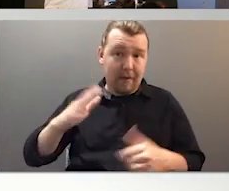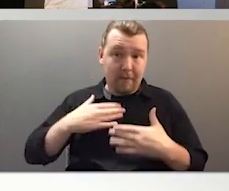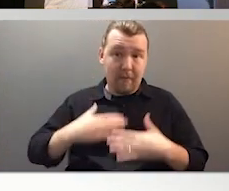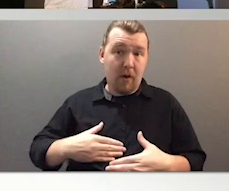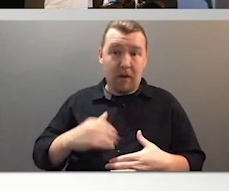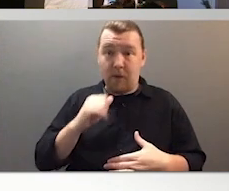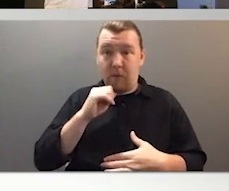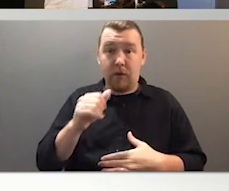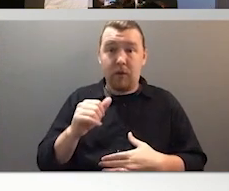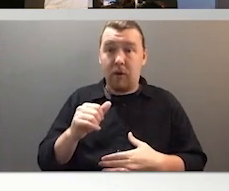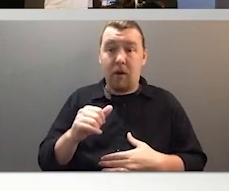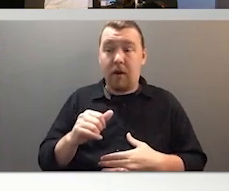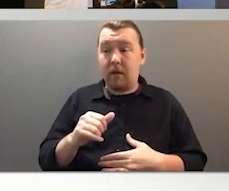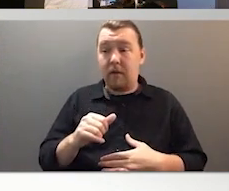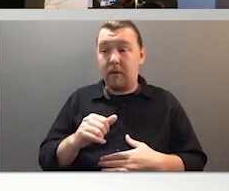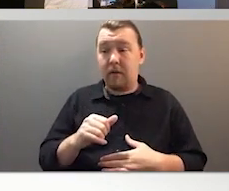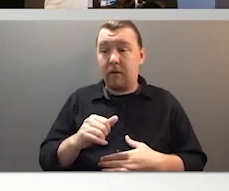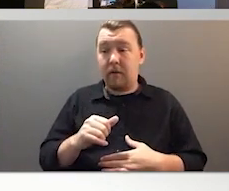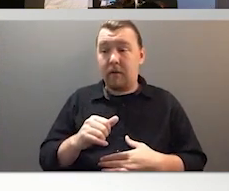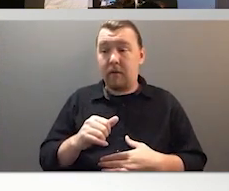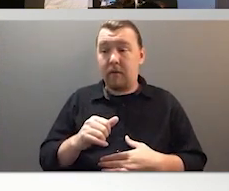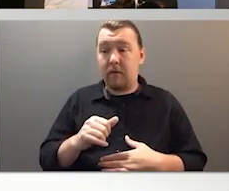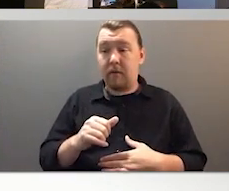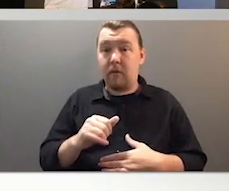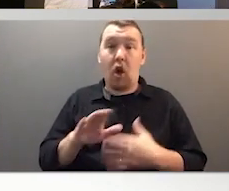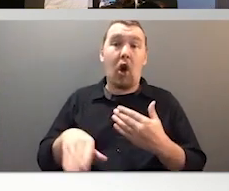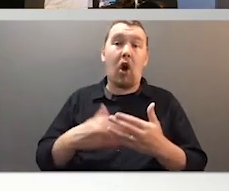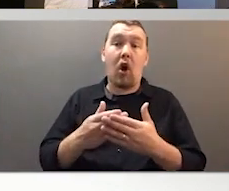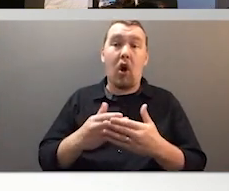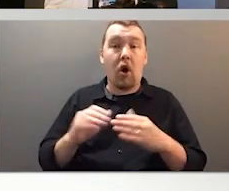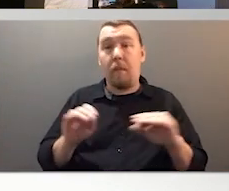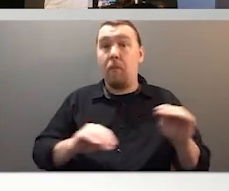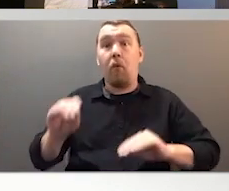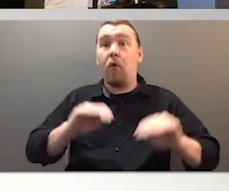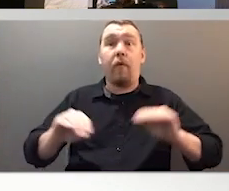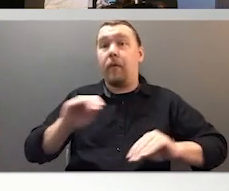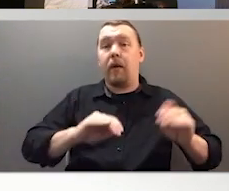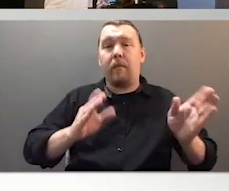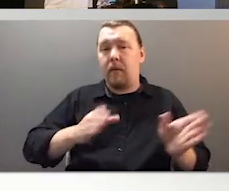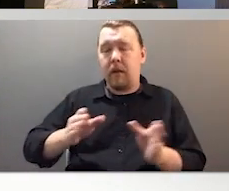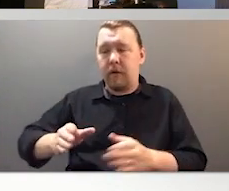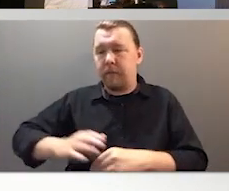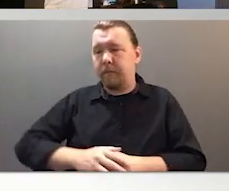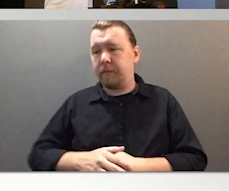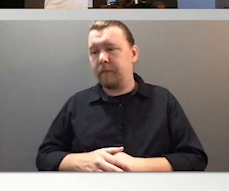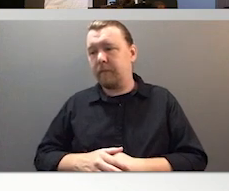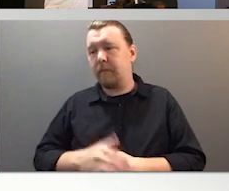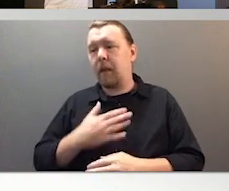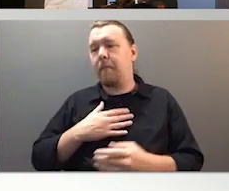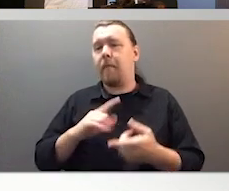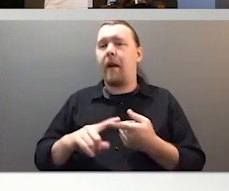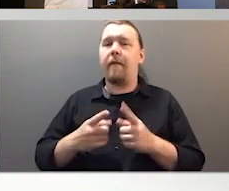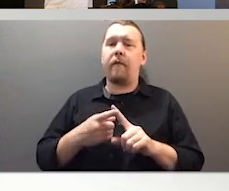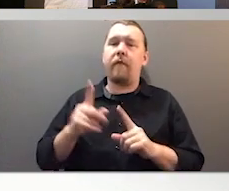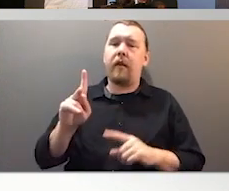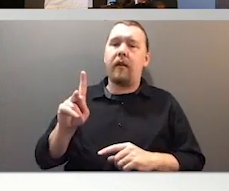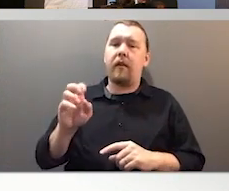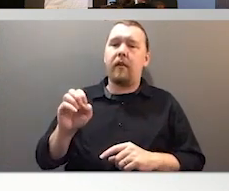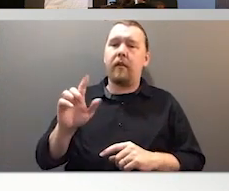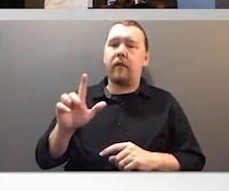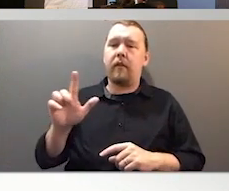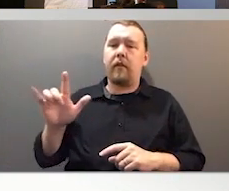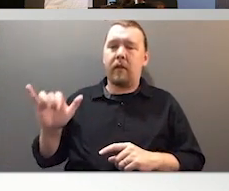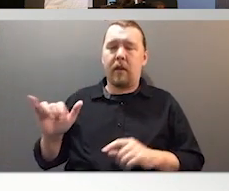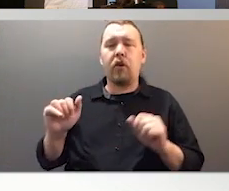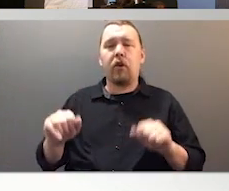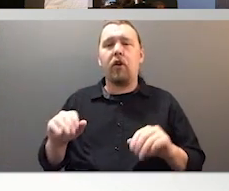this, all motor movement pattern. My friend Kelly was a little bit more ambulatory. Her